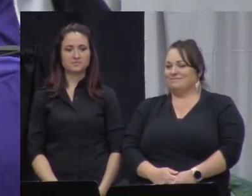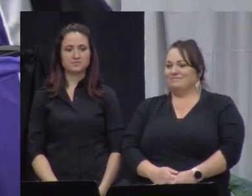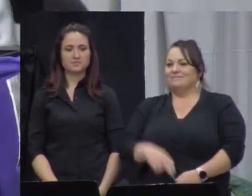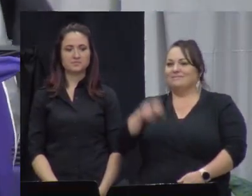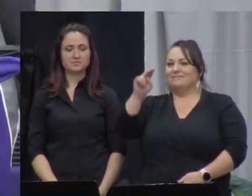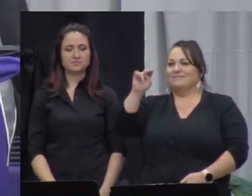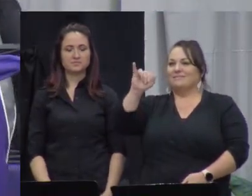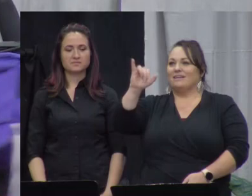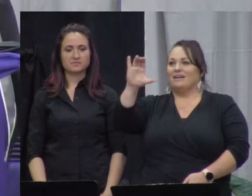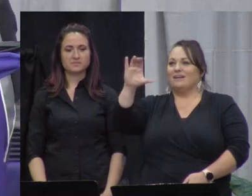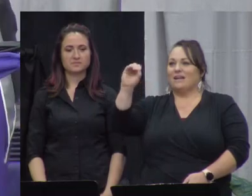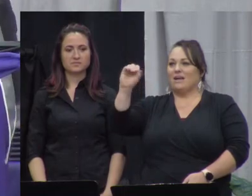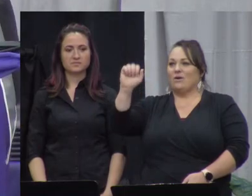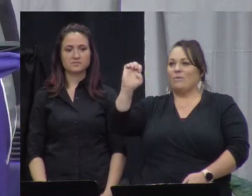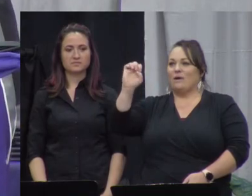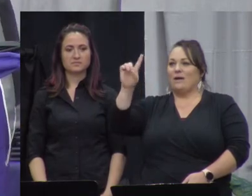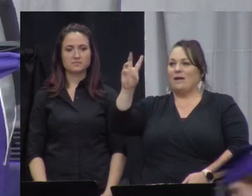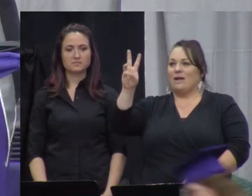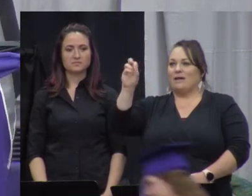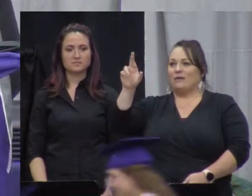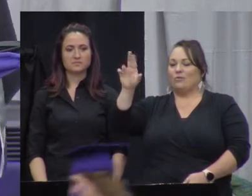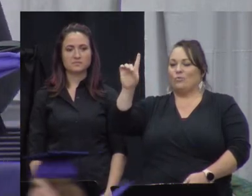Nico Edwards.